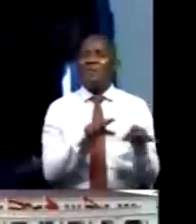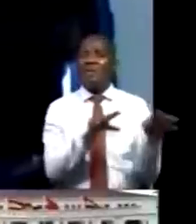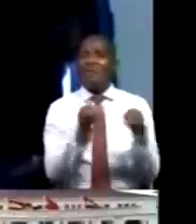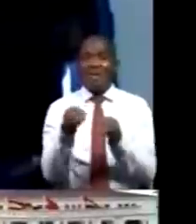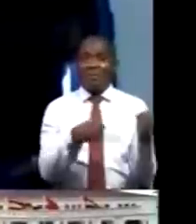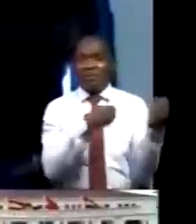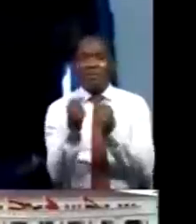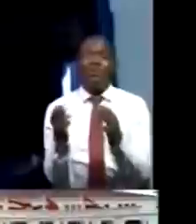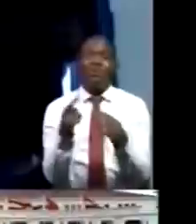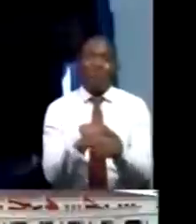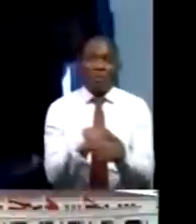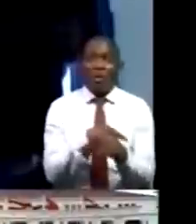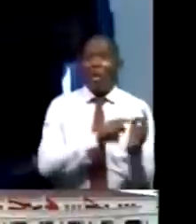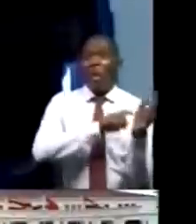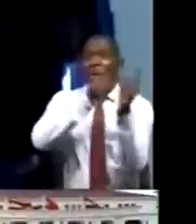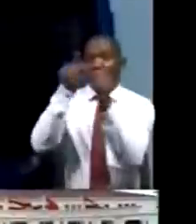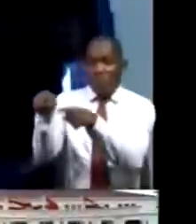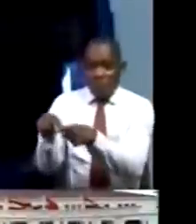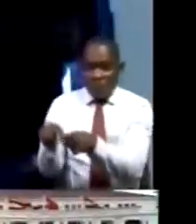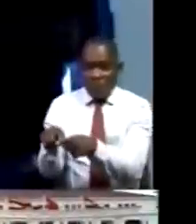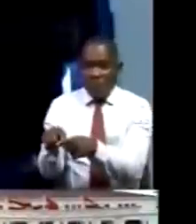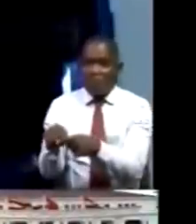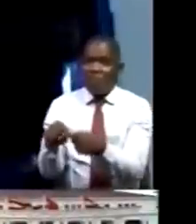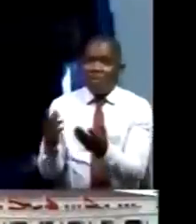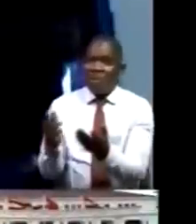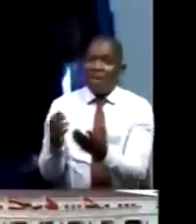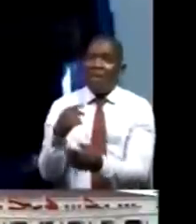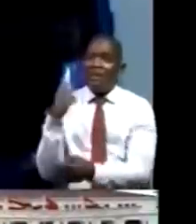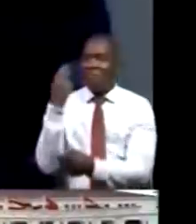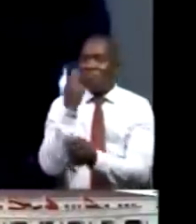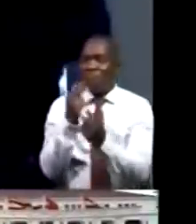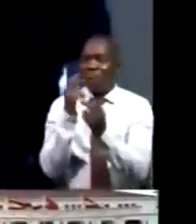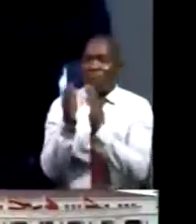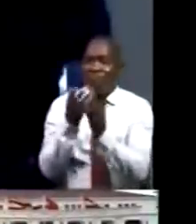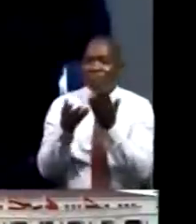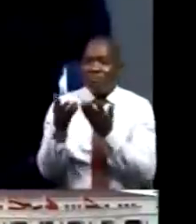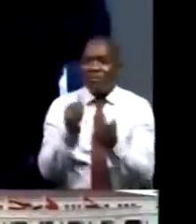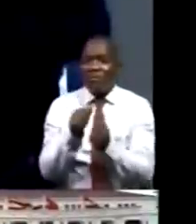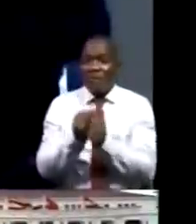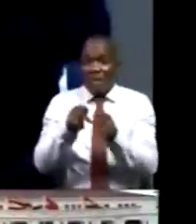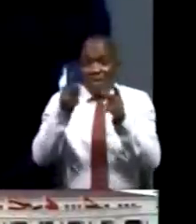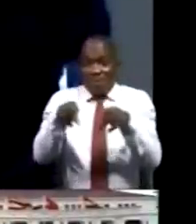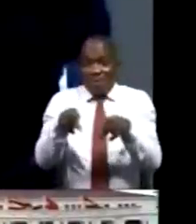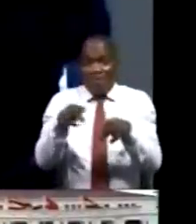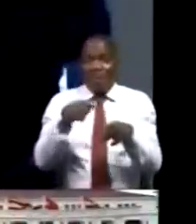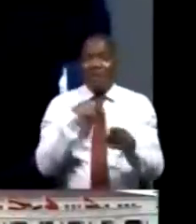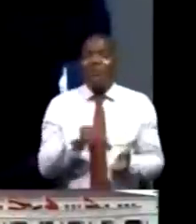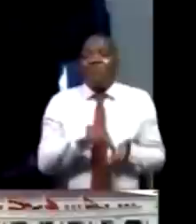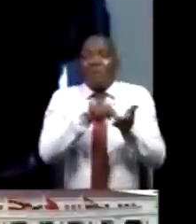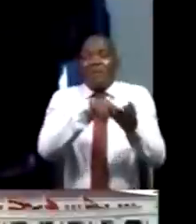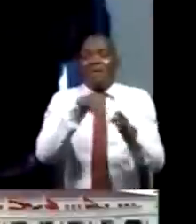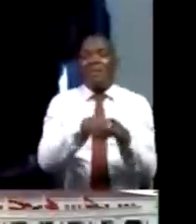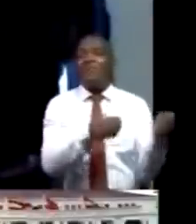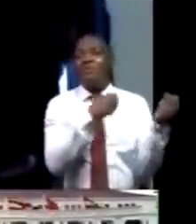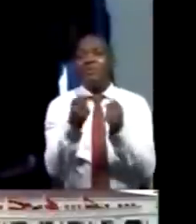the strong room to go and speak to a person I was representing in the strong